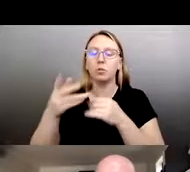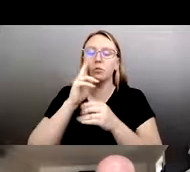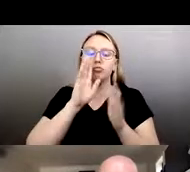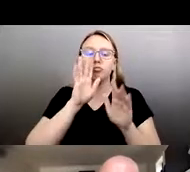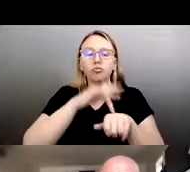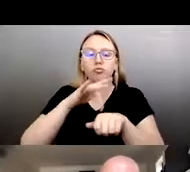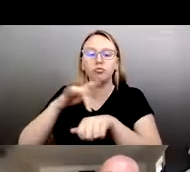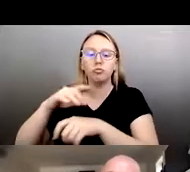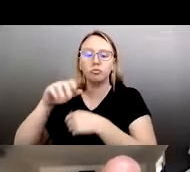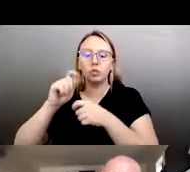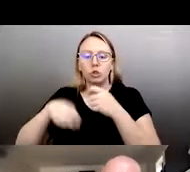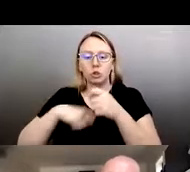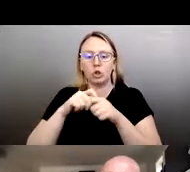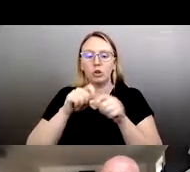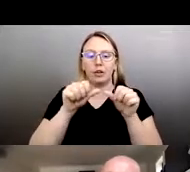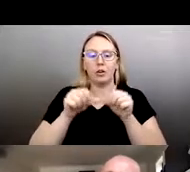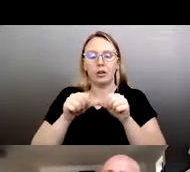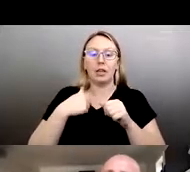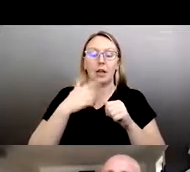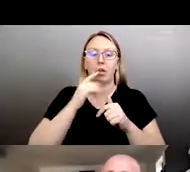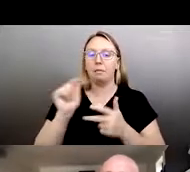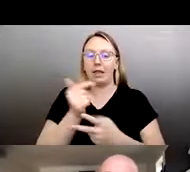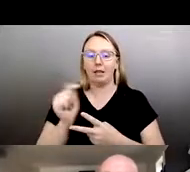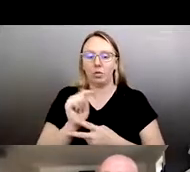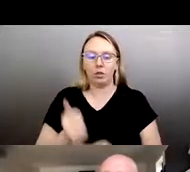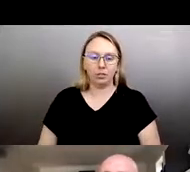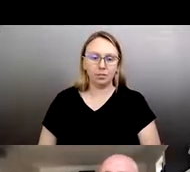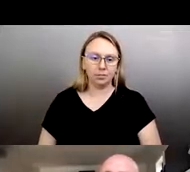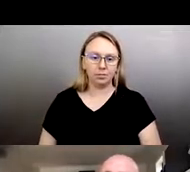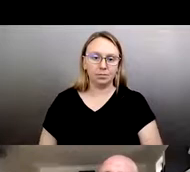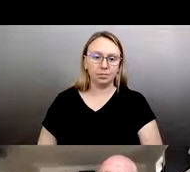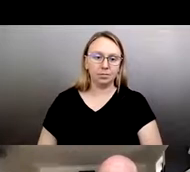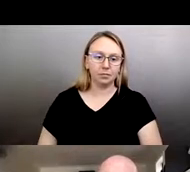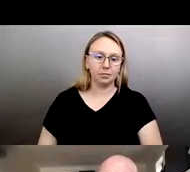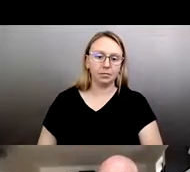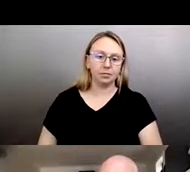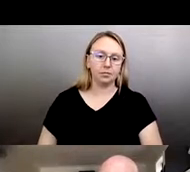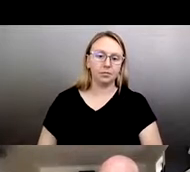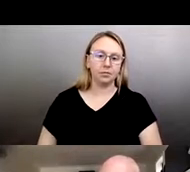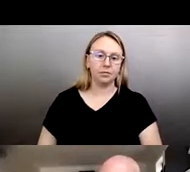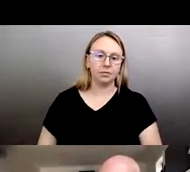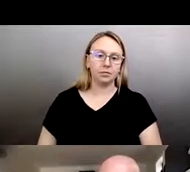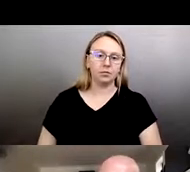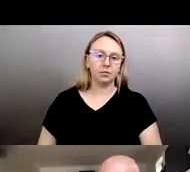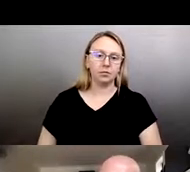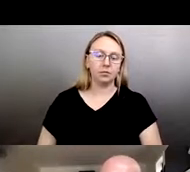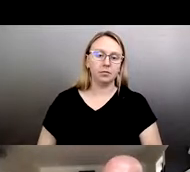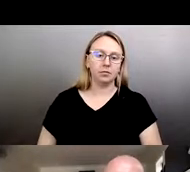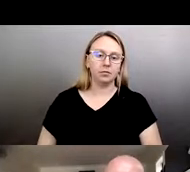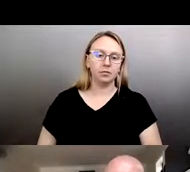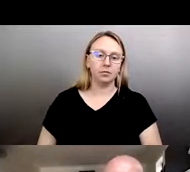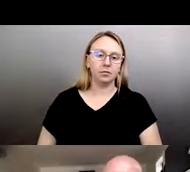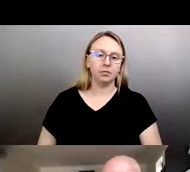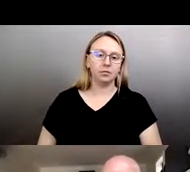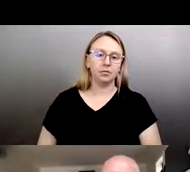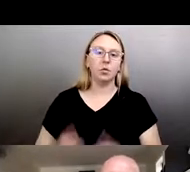of be going back and forth from this view into direct views. Right now we're in the north hallway and we'll be